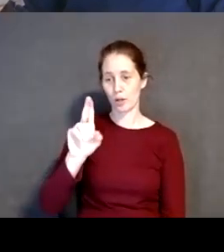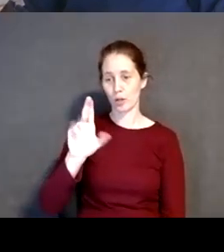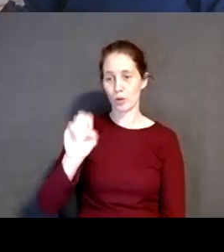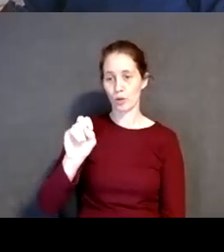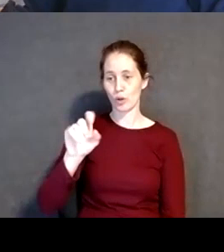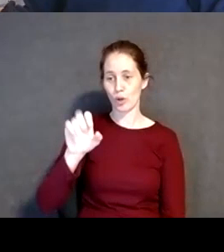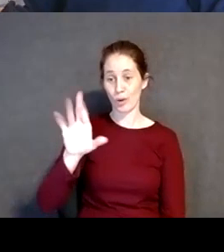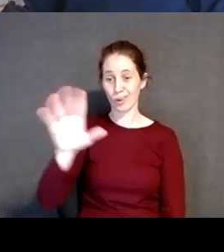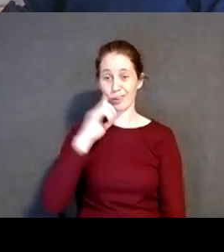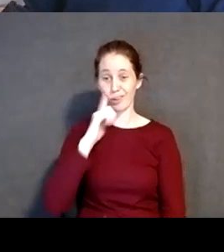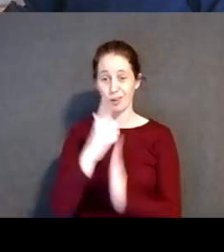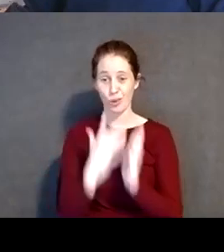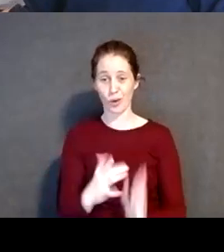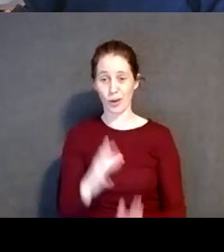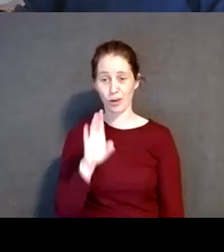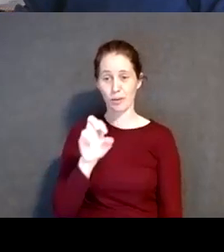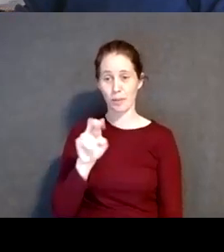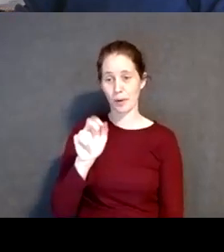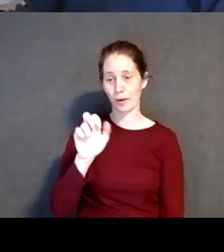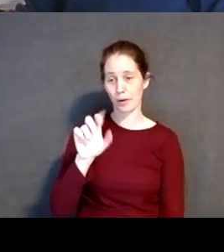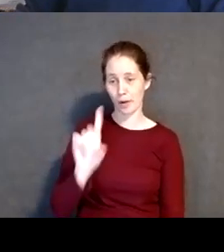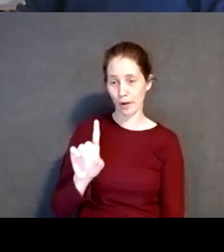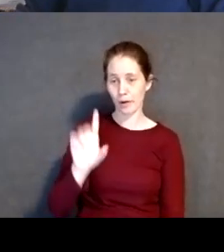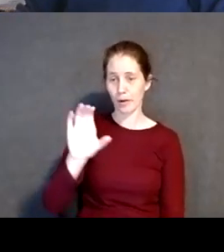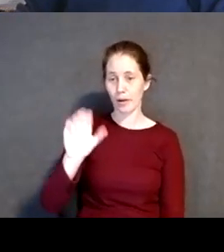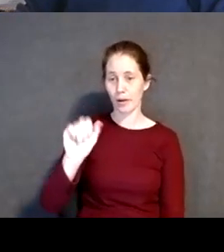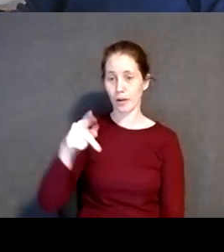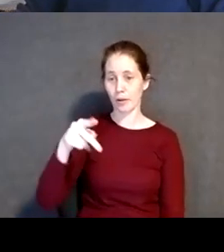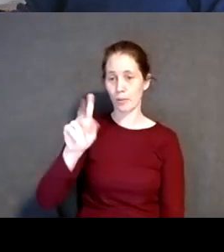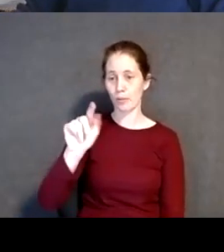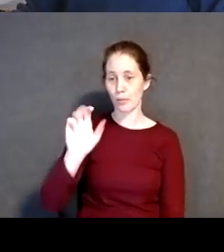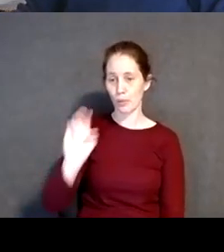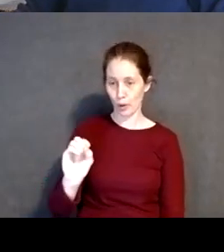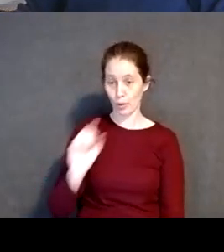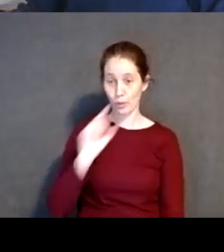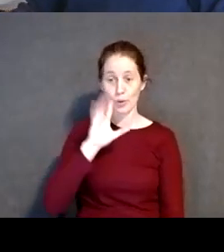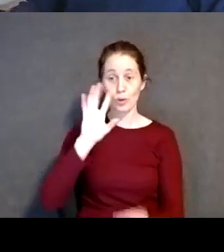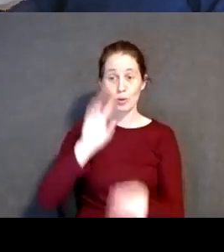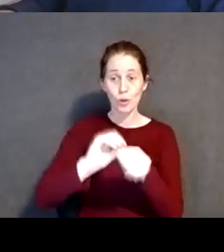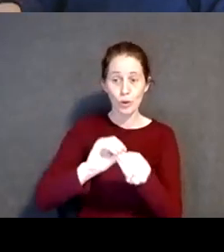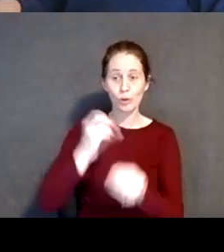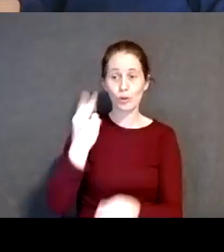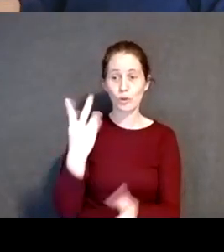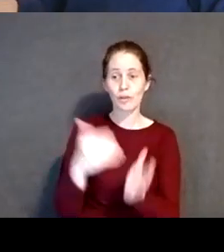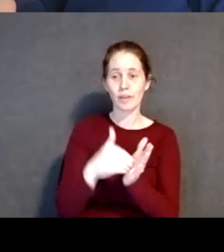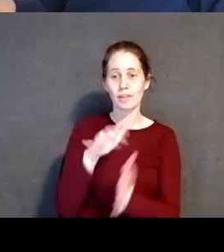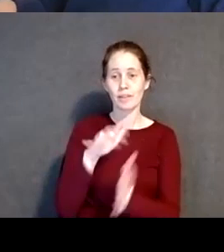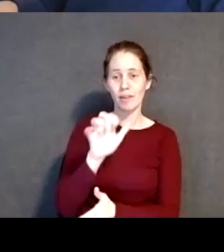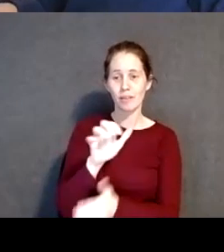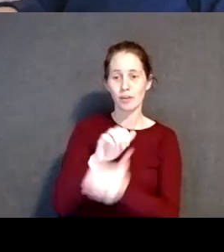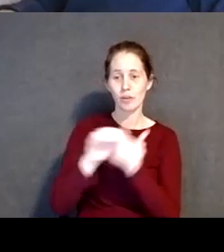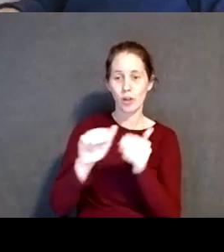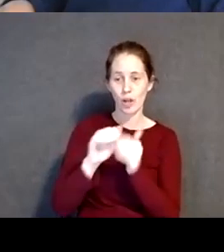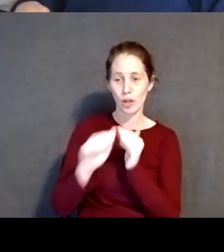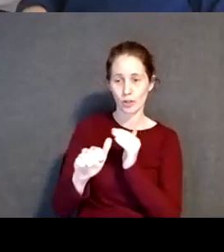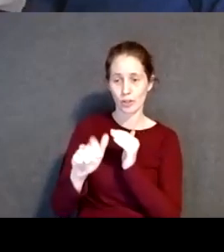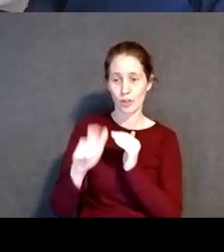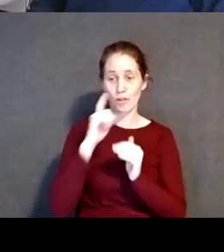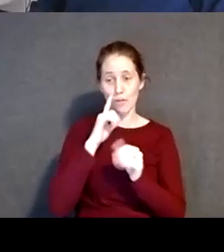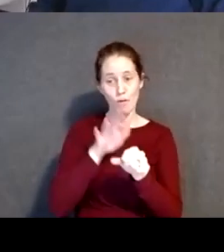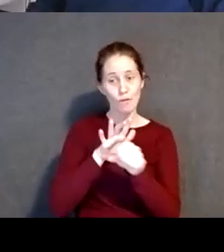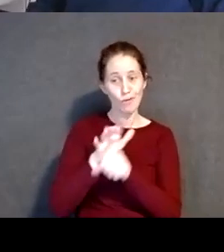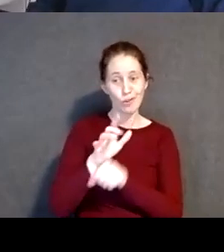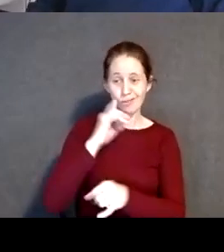attorney, Bernard Caputo, Esquire, in the amount of $12,500 in full and final settlement